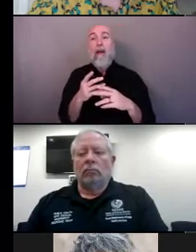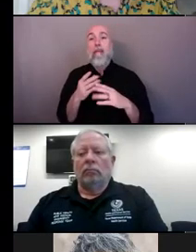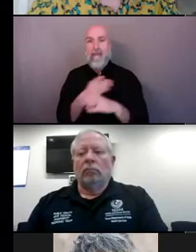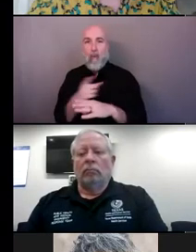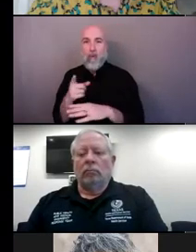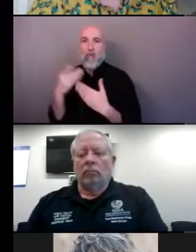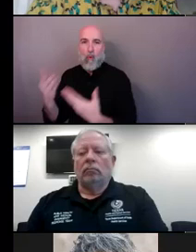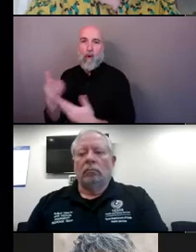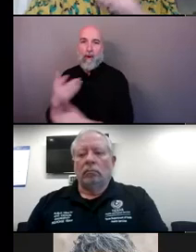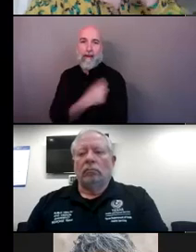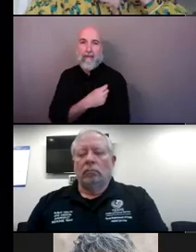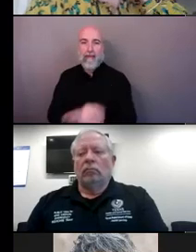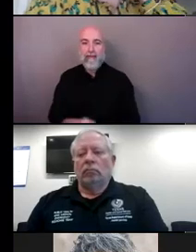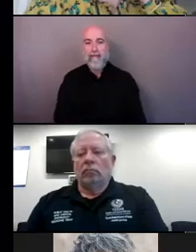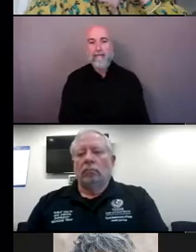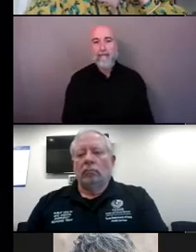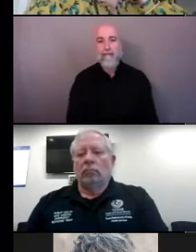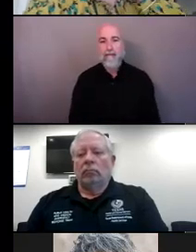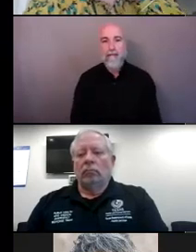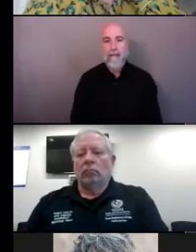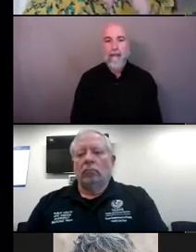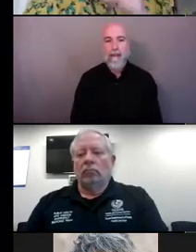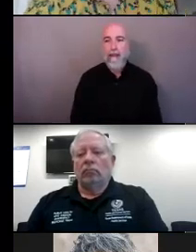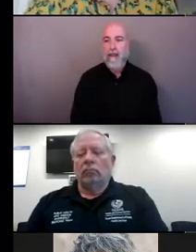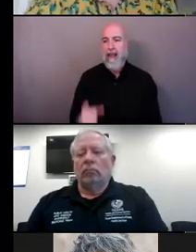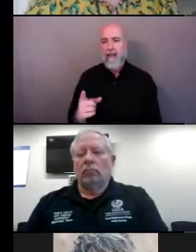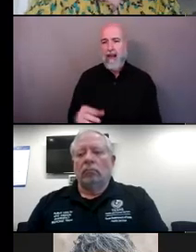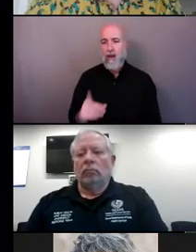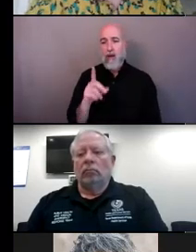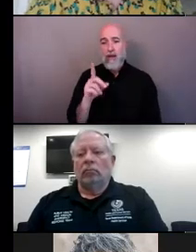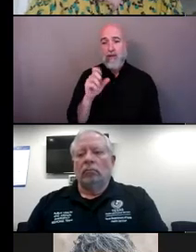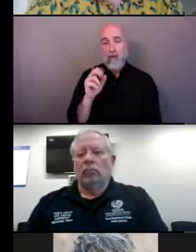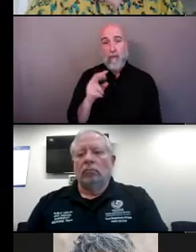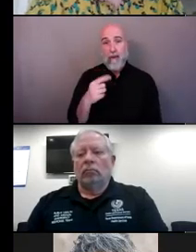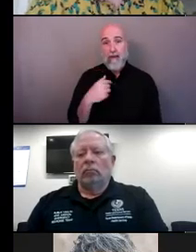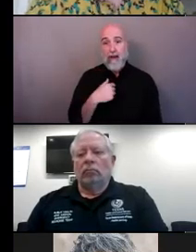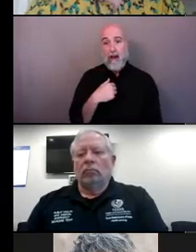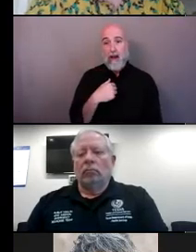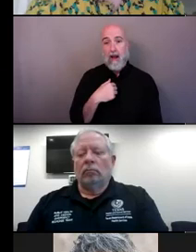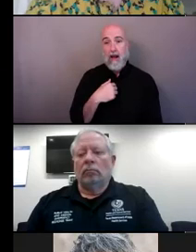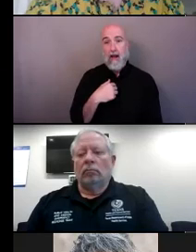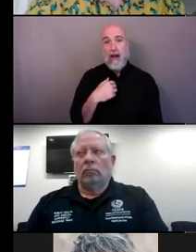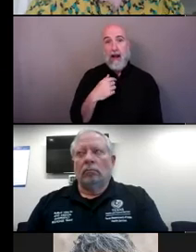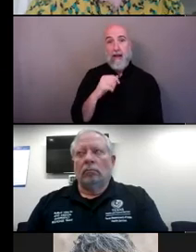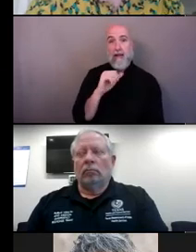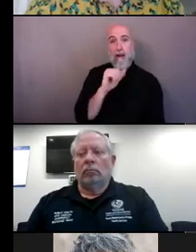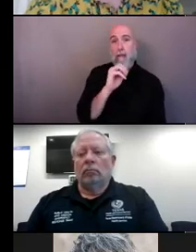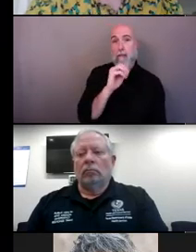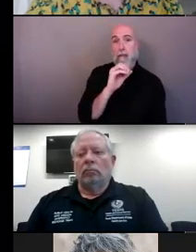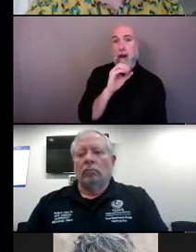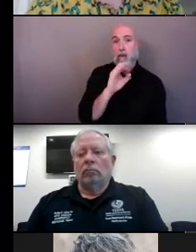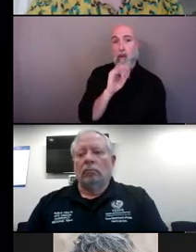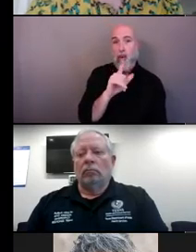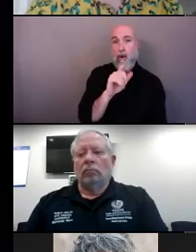vaccine. They had a second part to their question. Do you need to, if you've received the monoclonal antibodies, do you need to